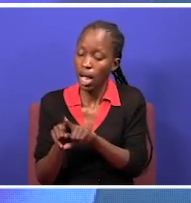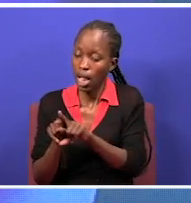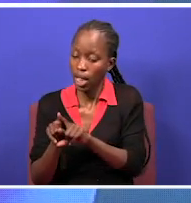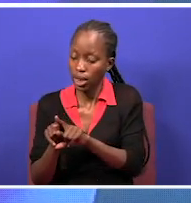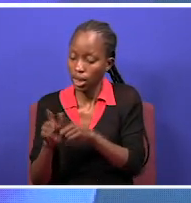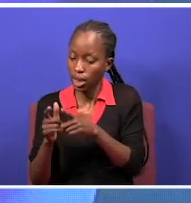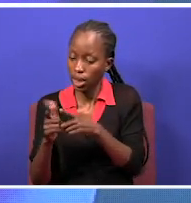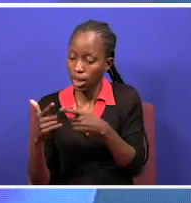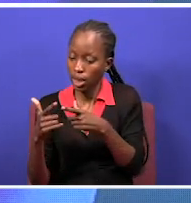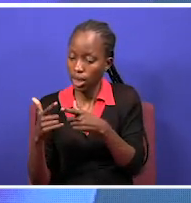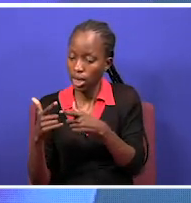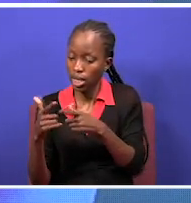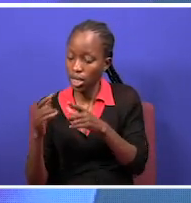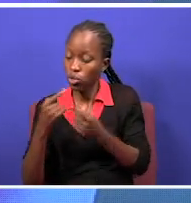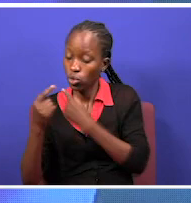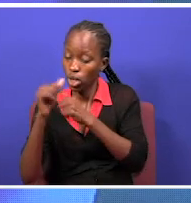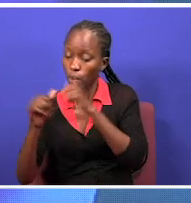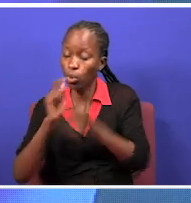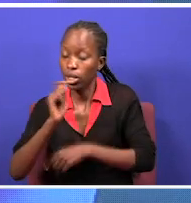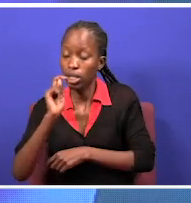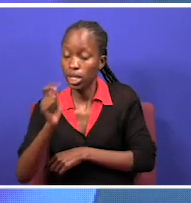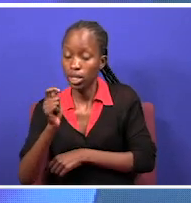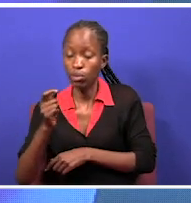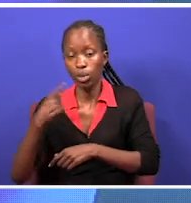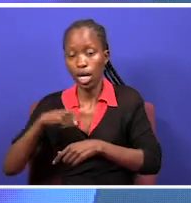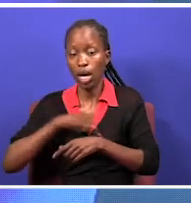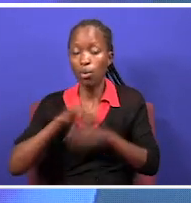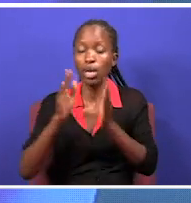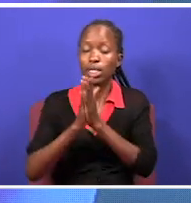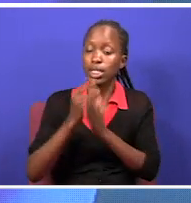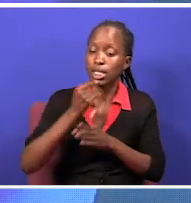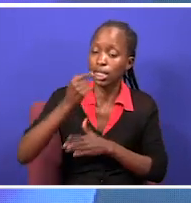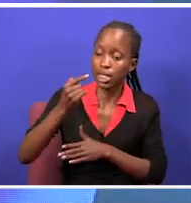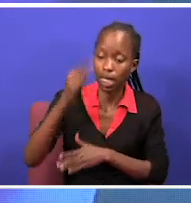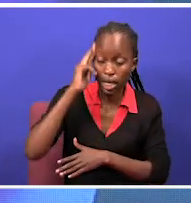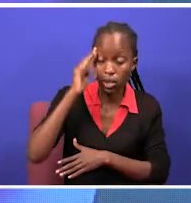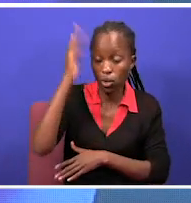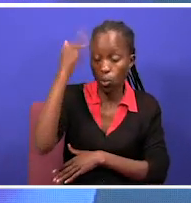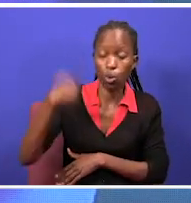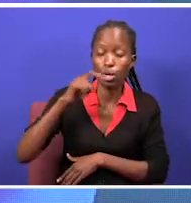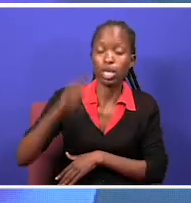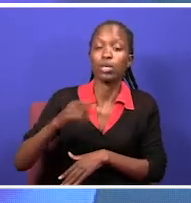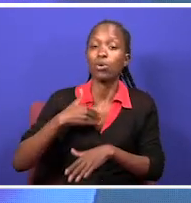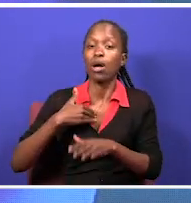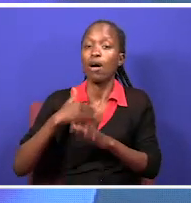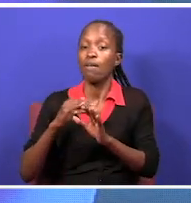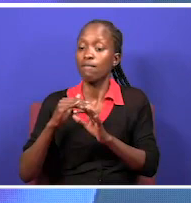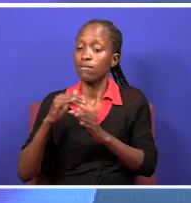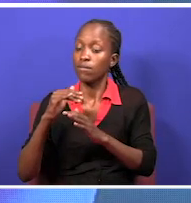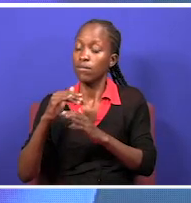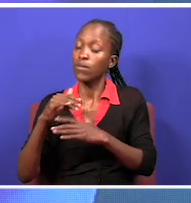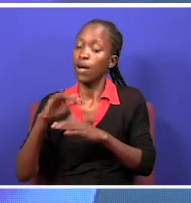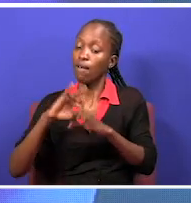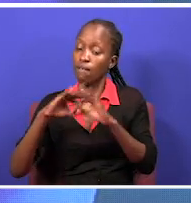to our testimony and to the reasons why we should be reading the Word of